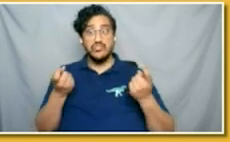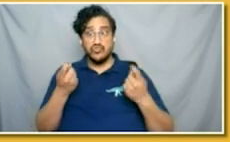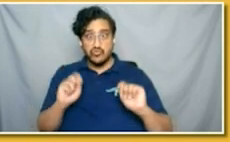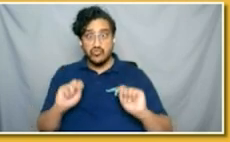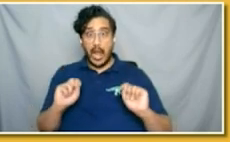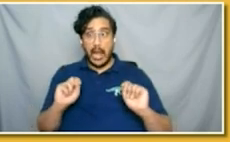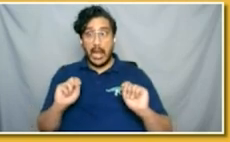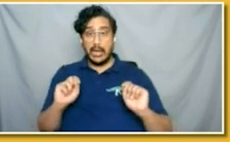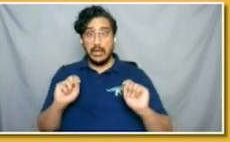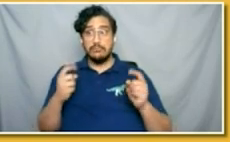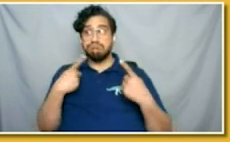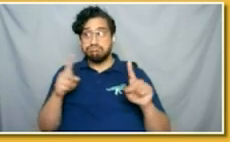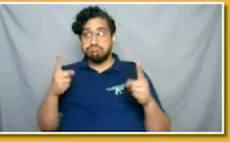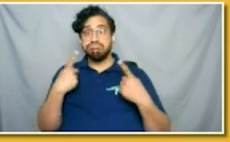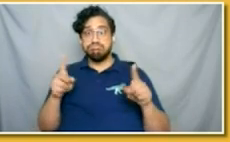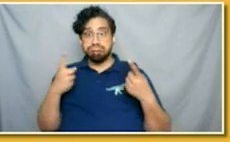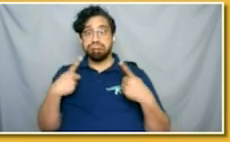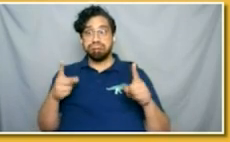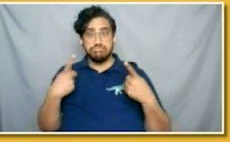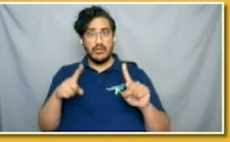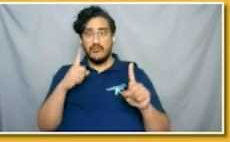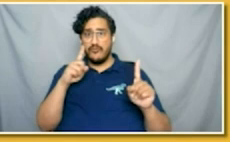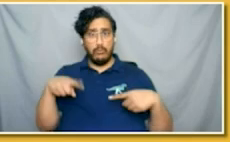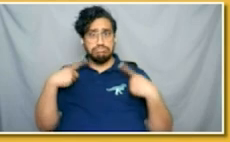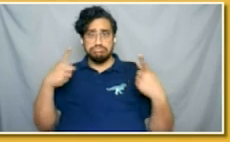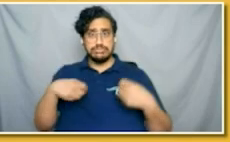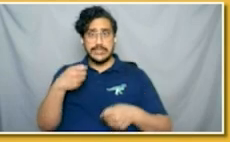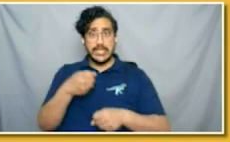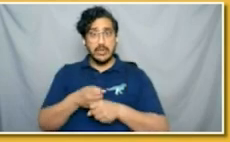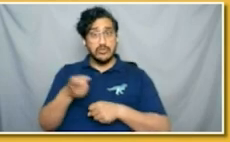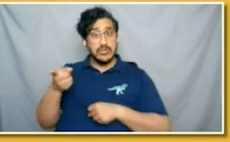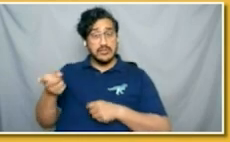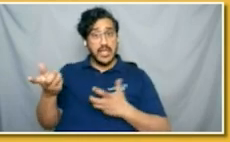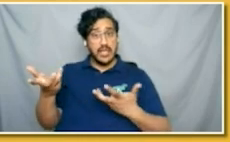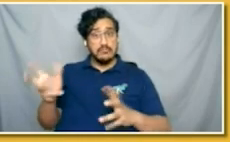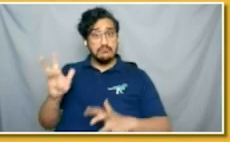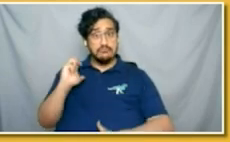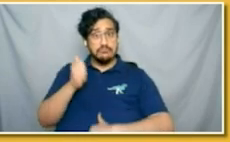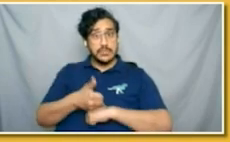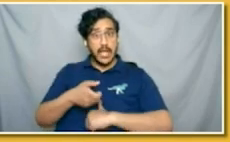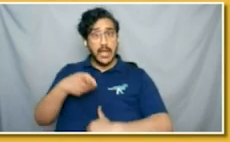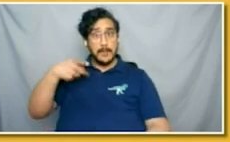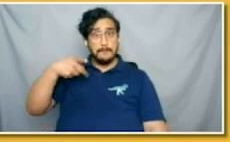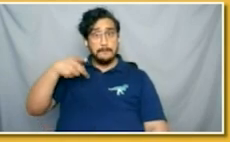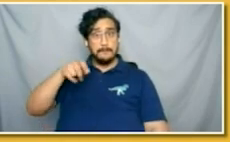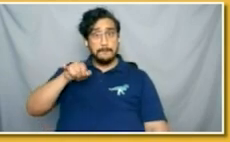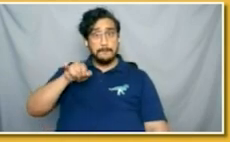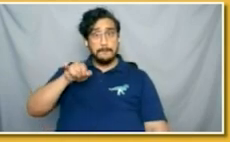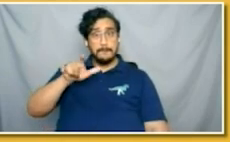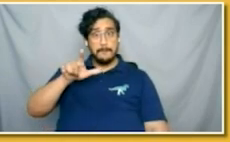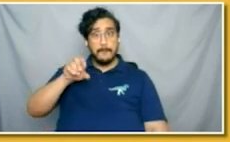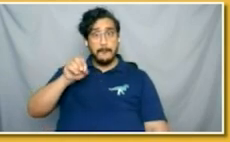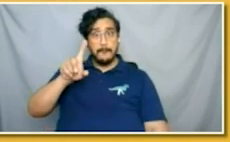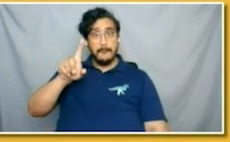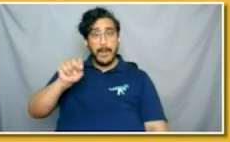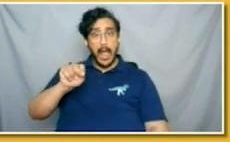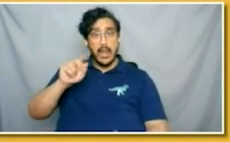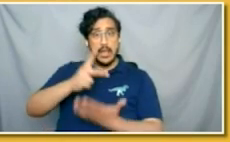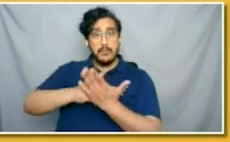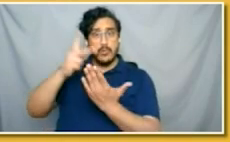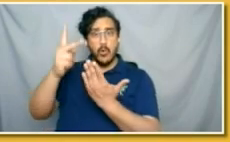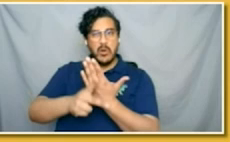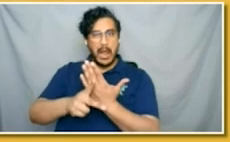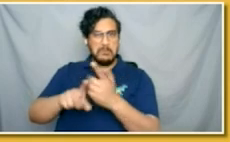pilot program. The problem is, with DeJoy at the helm, nobody knows about it.